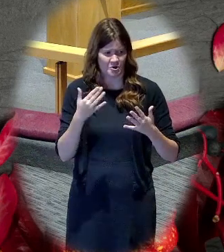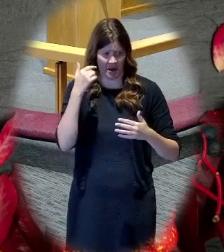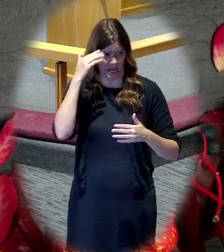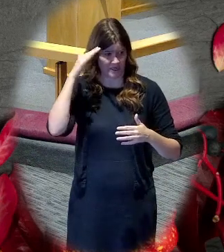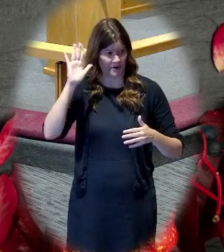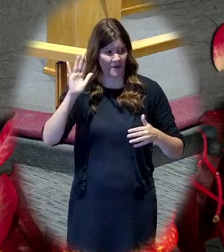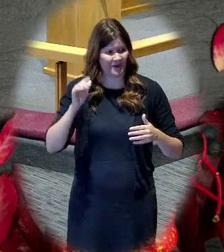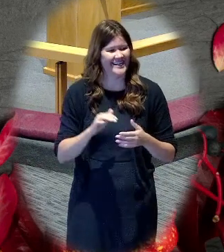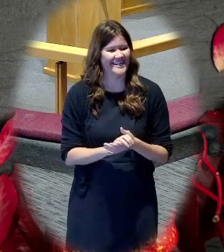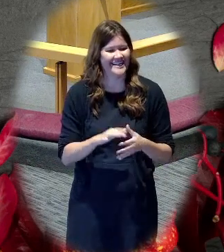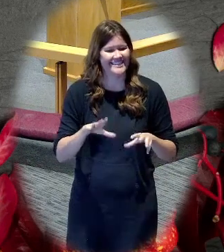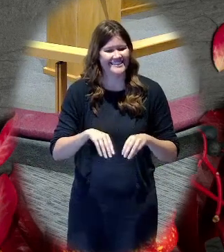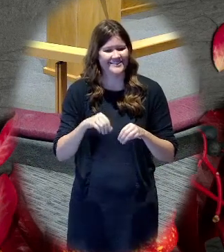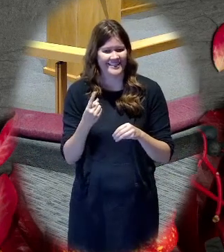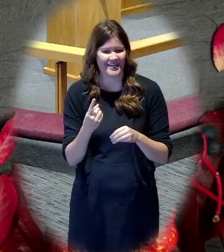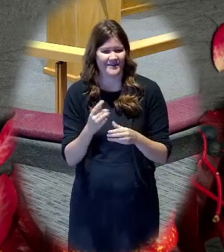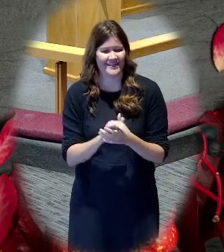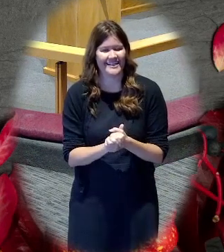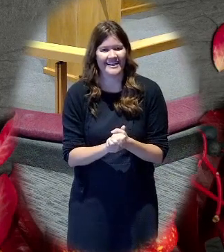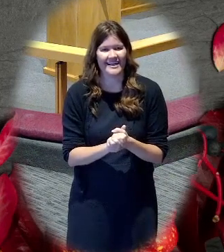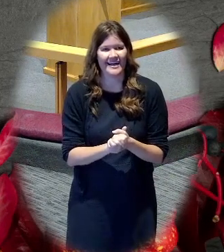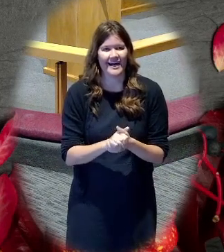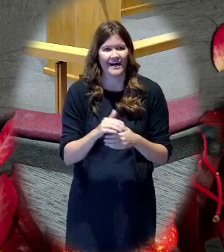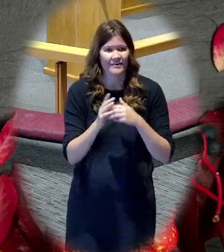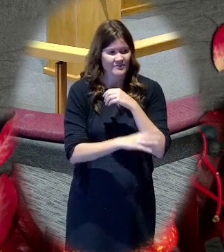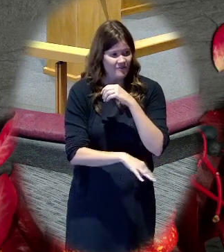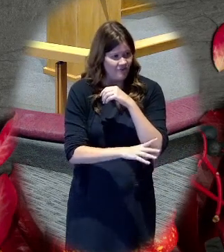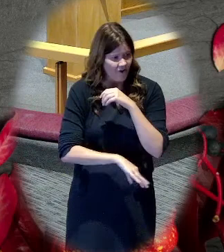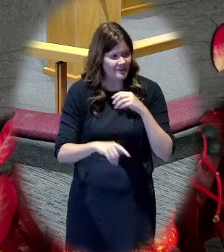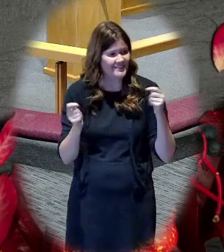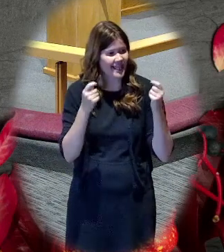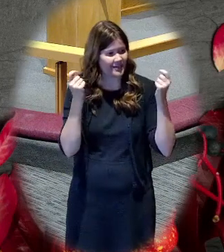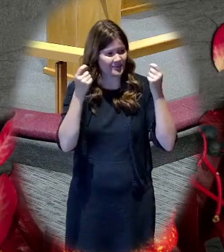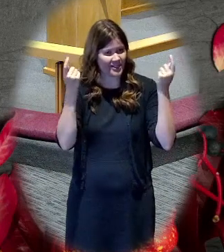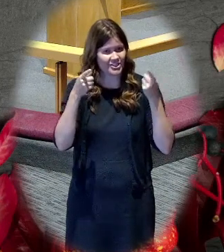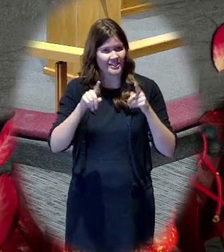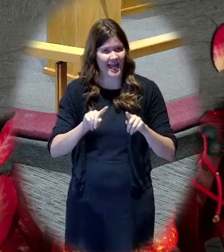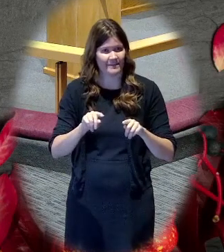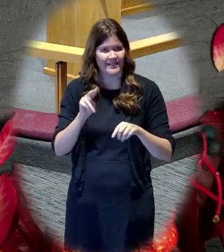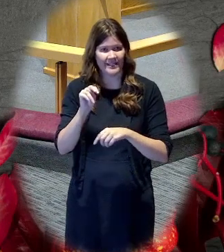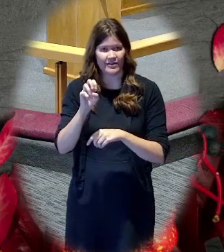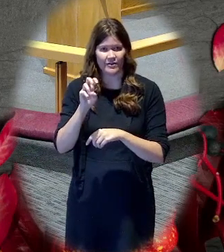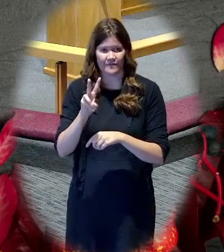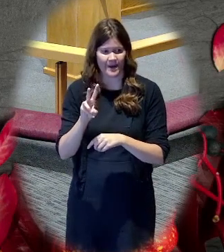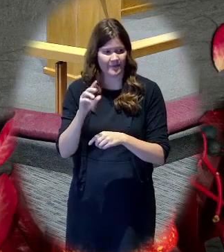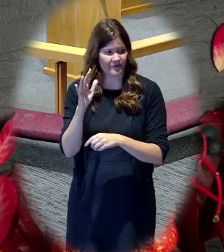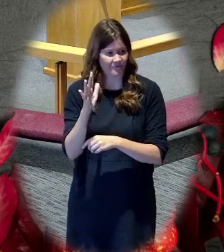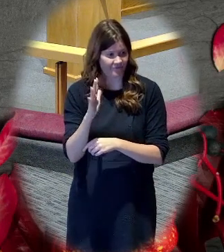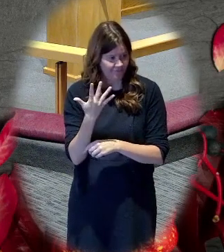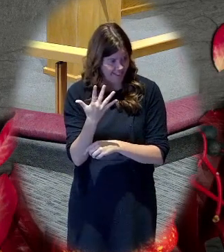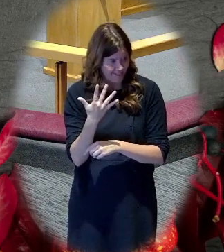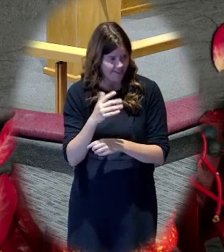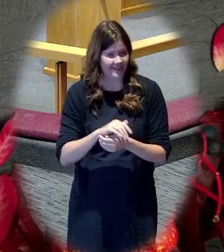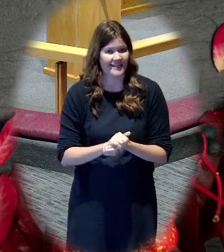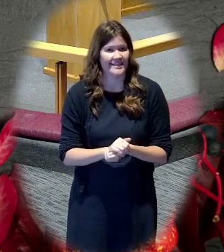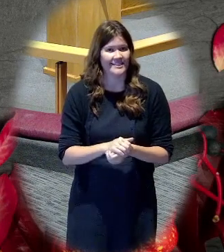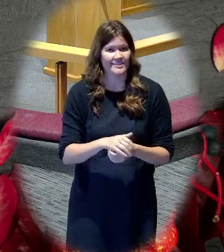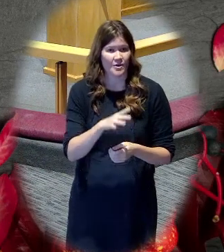with you. All right. A fall celebration, of course, coming up November 5th for the ladies of the